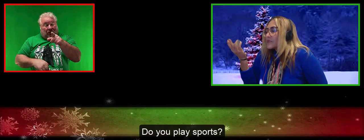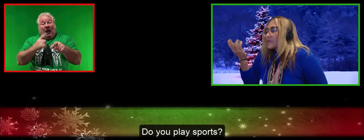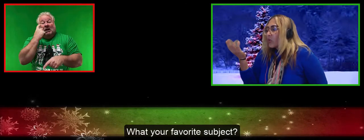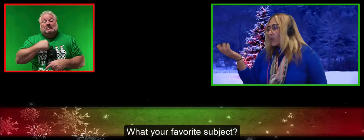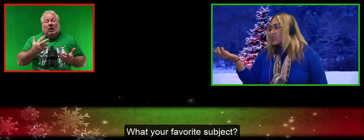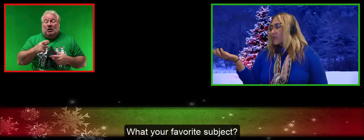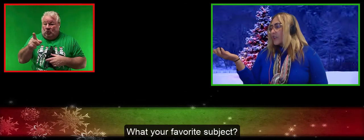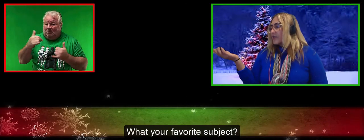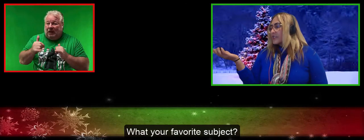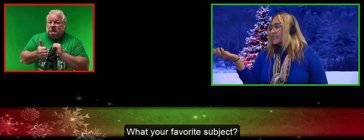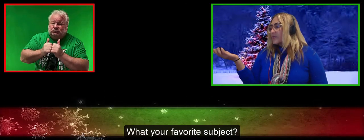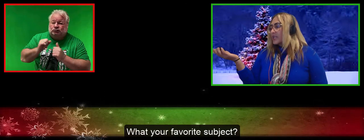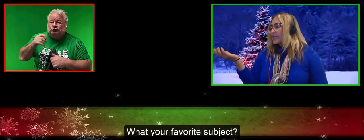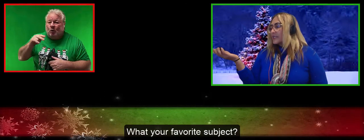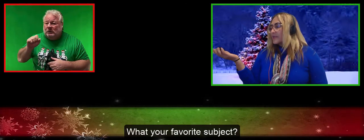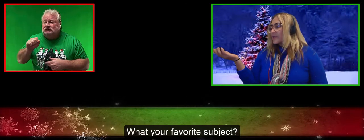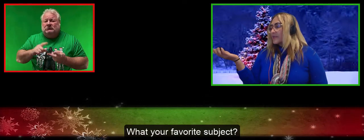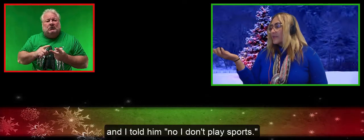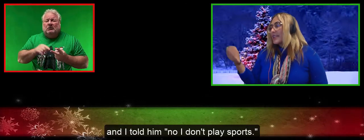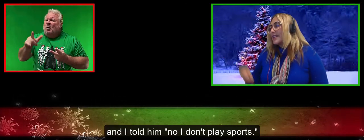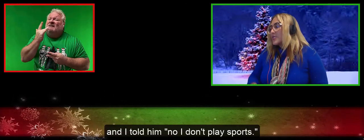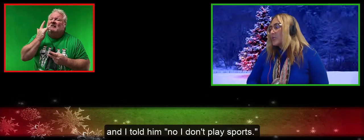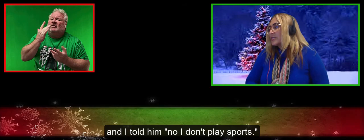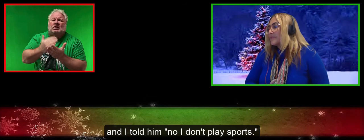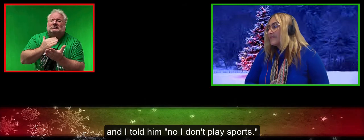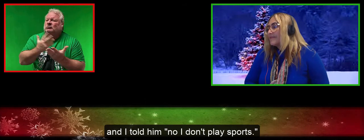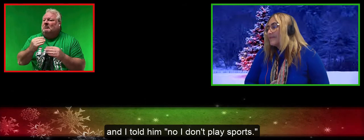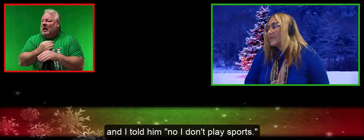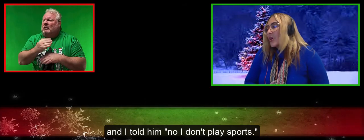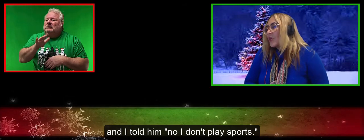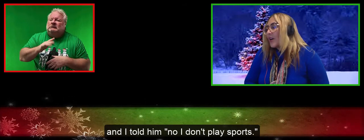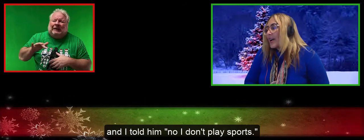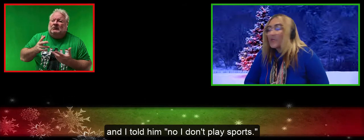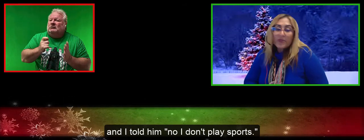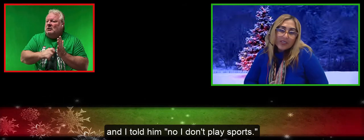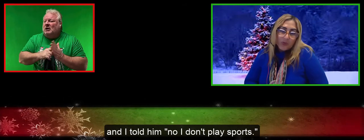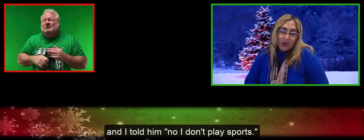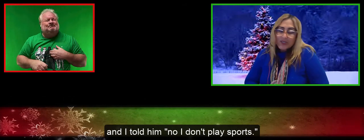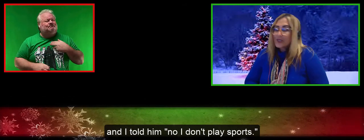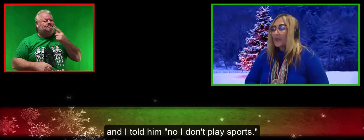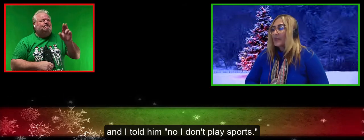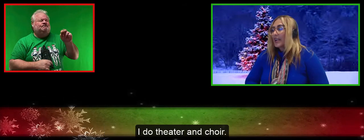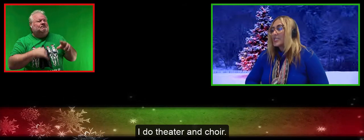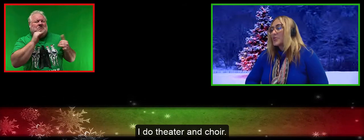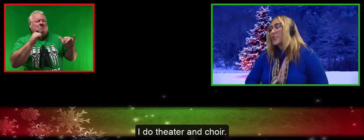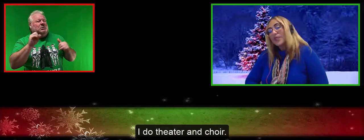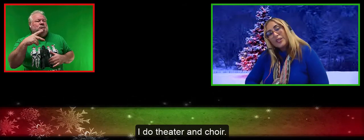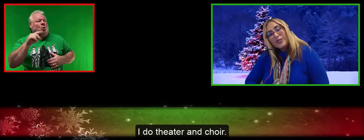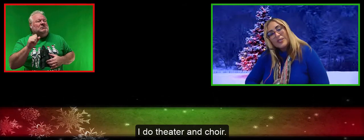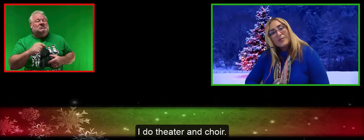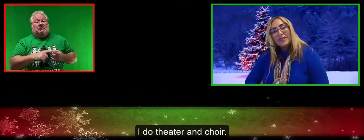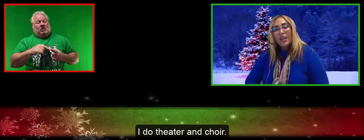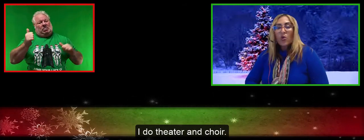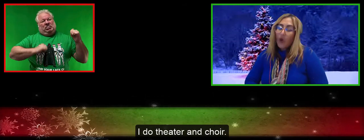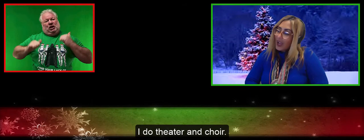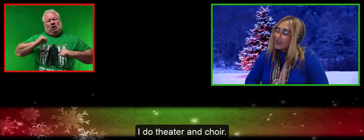sports? What's your favorite subject? And I told him, no, I don't play sports. I do